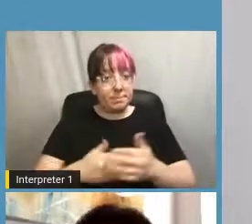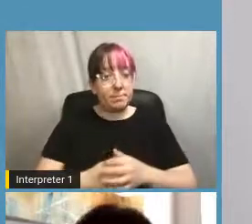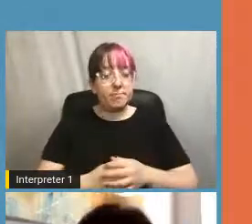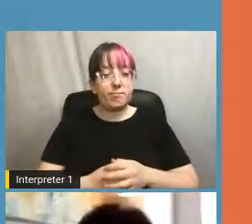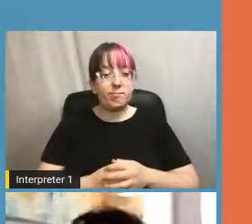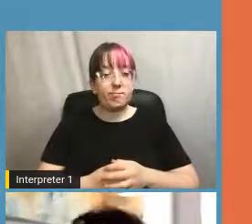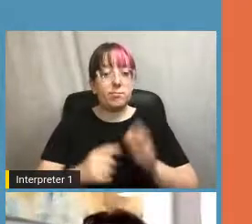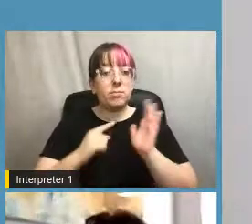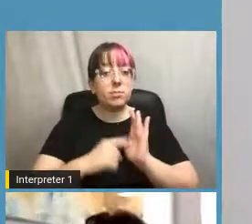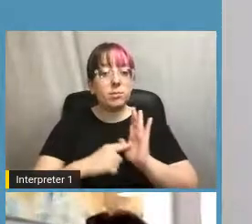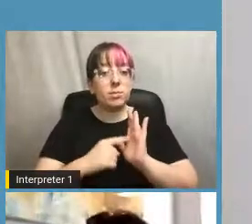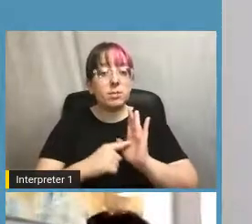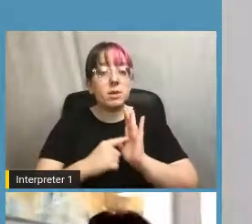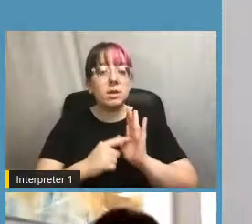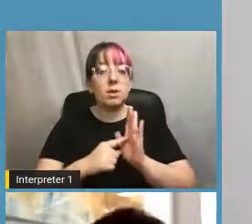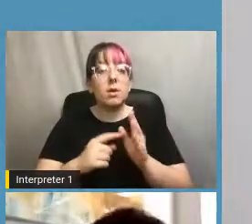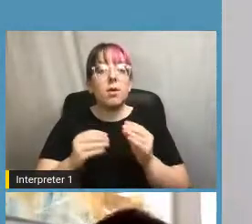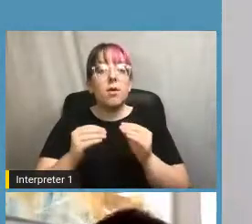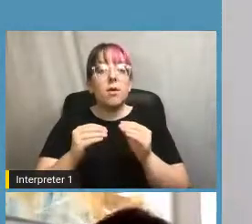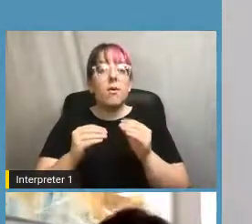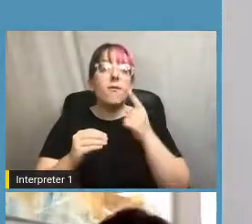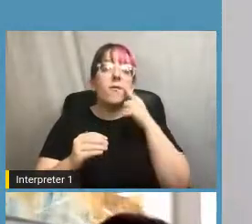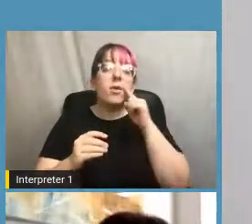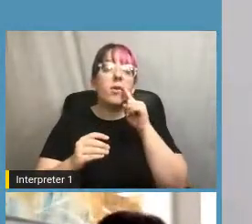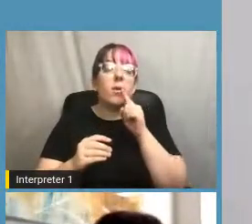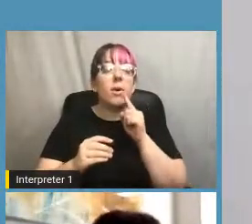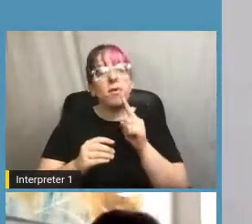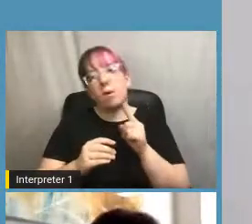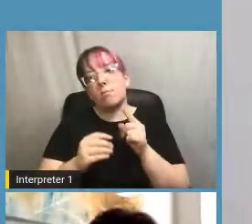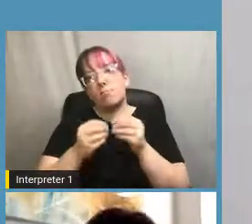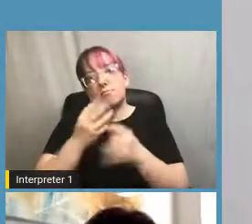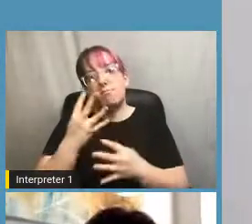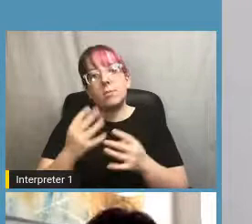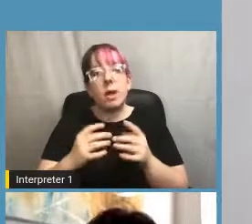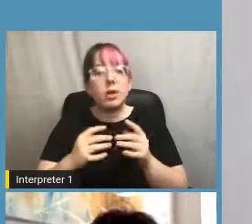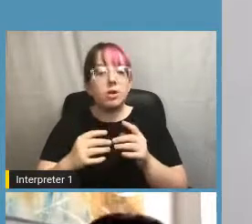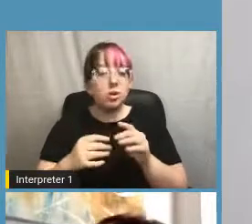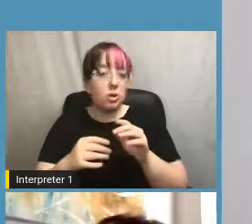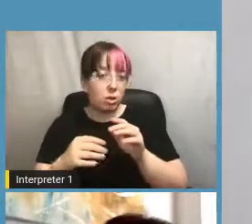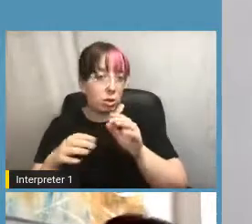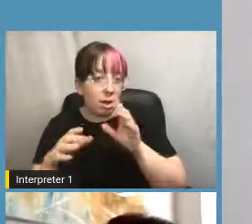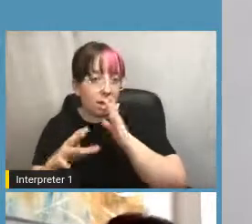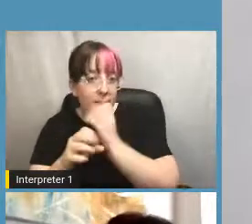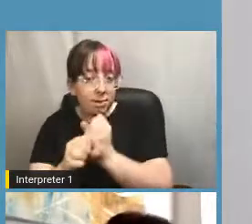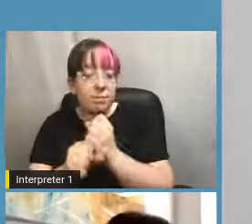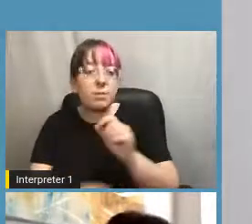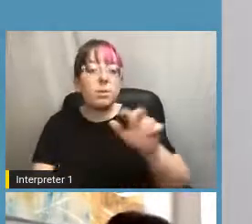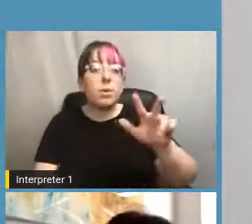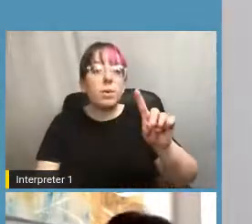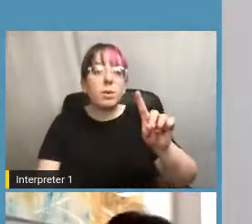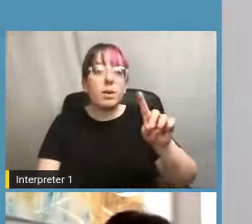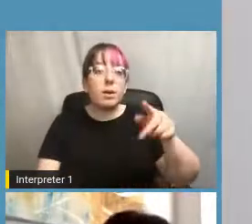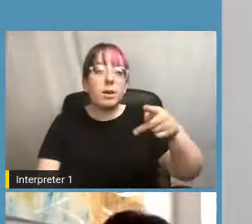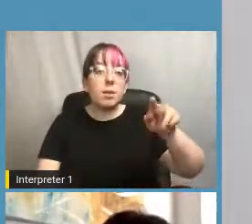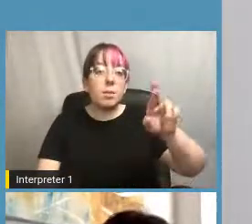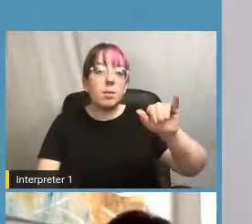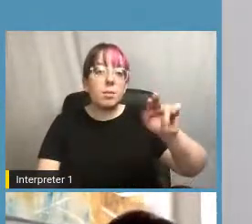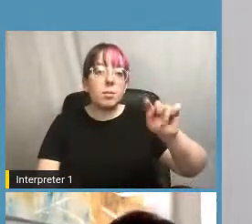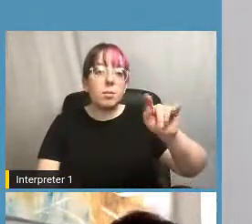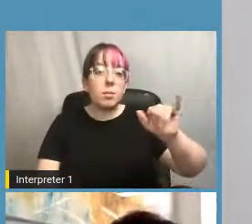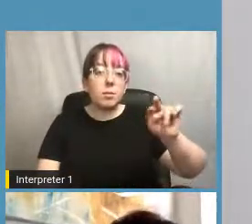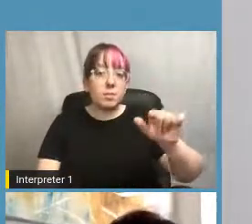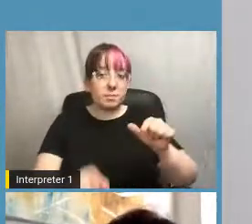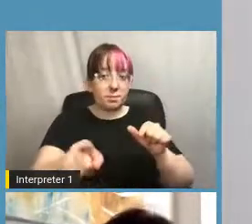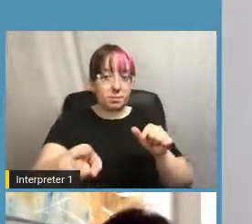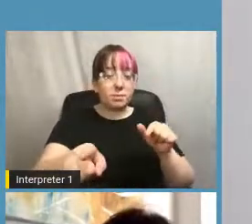the extra modes of engagement, this is not possible for everyone, but with 3D printing, it can be done. This little guy, this is a